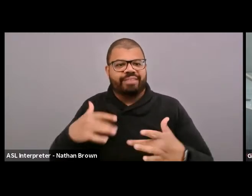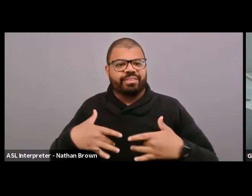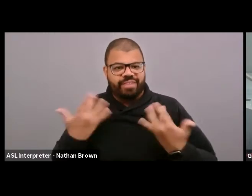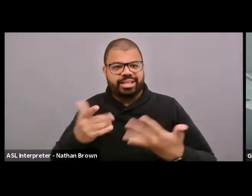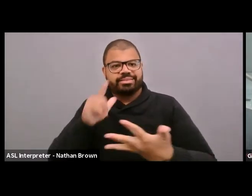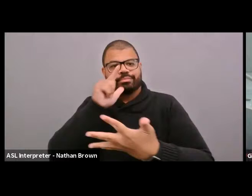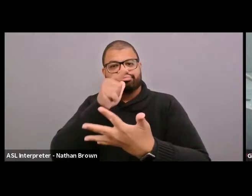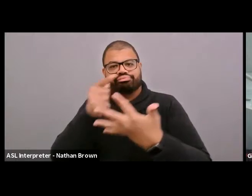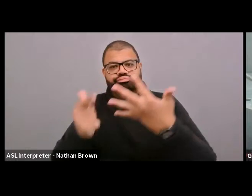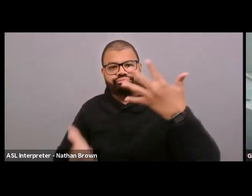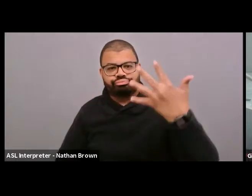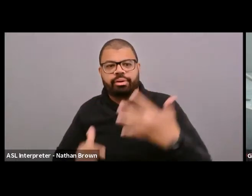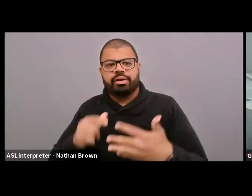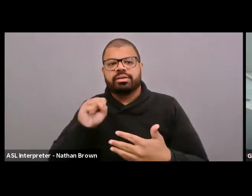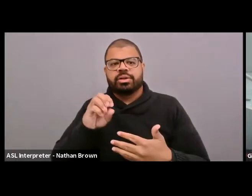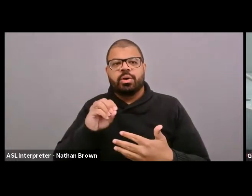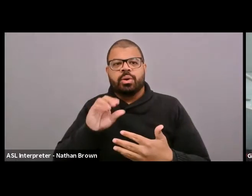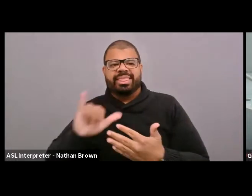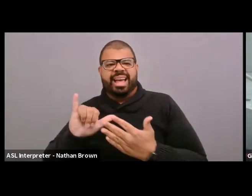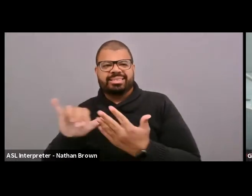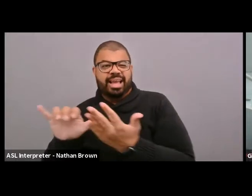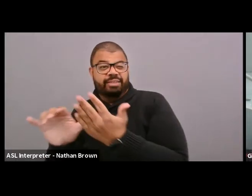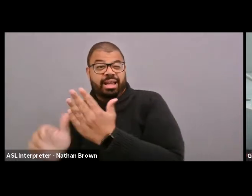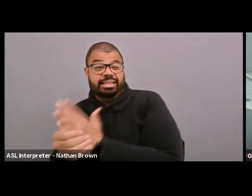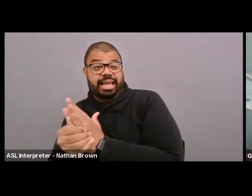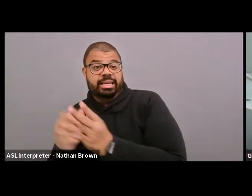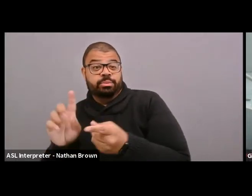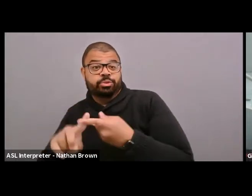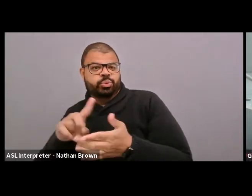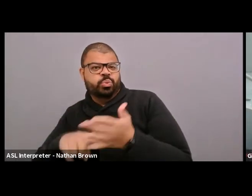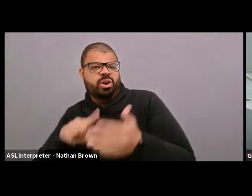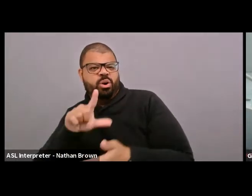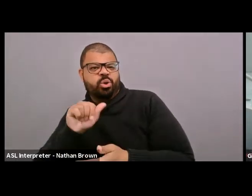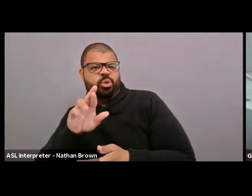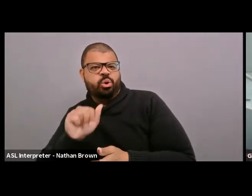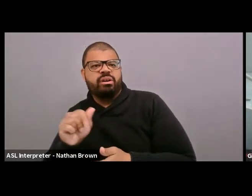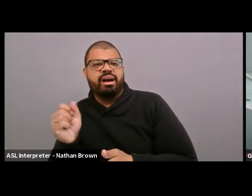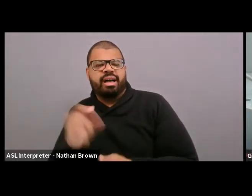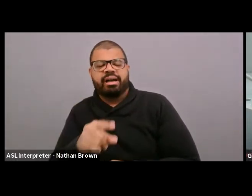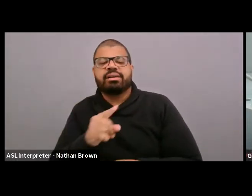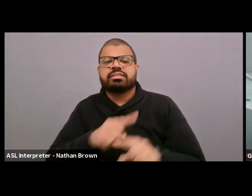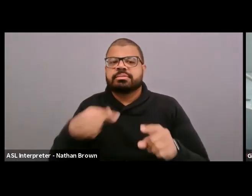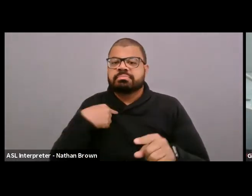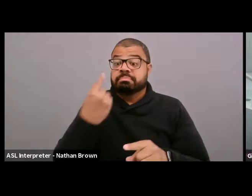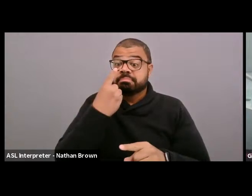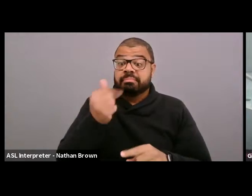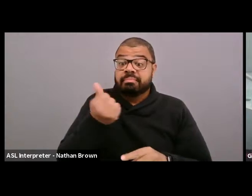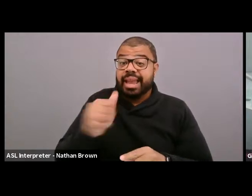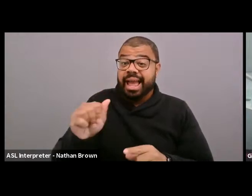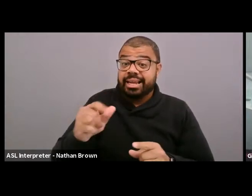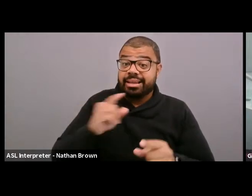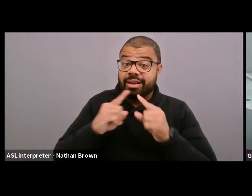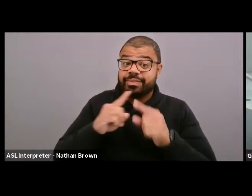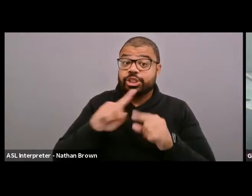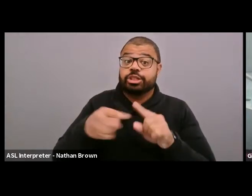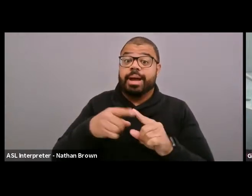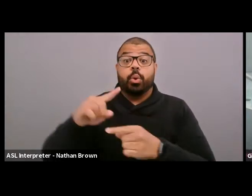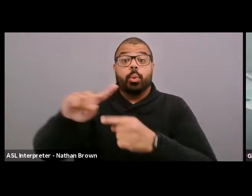that's a kind of an addendum to Laura's question. I wonder if there's any conversation about when that conversation will